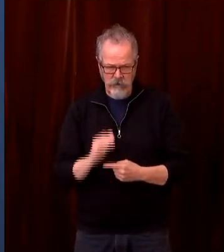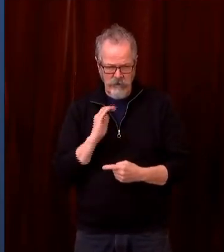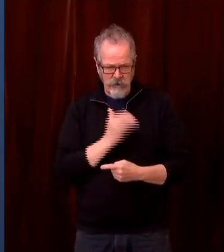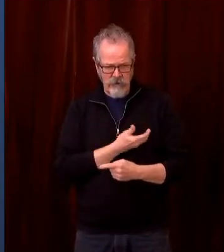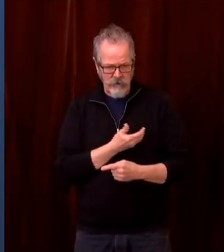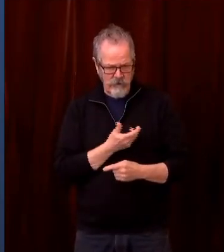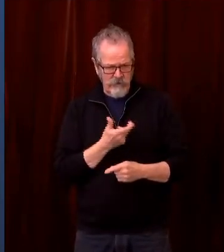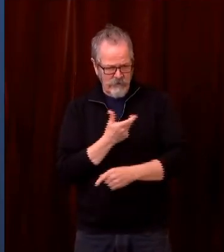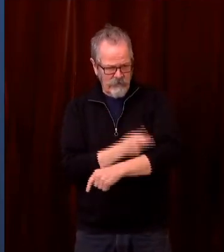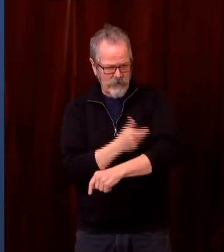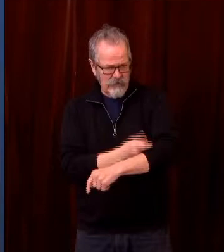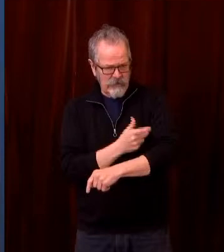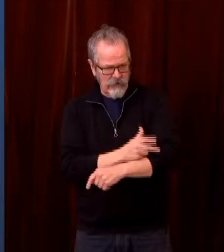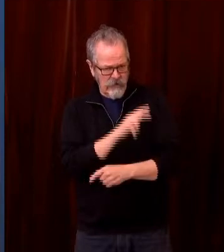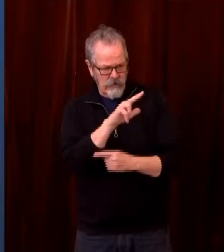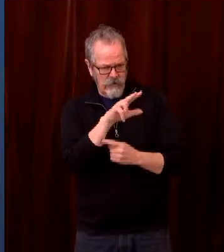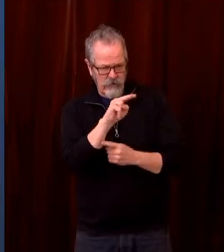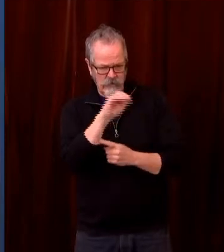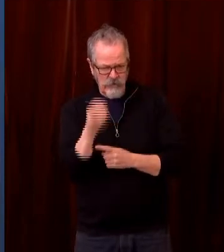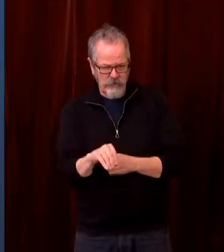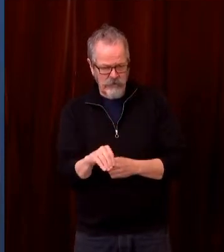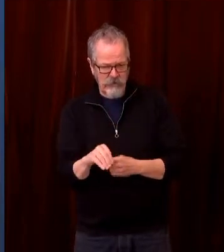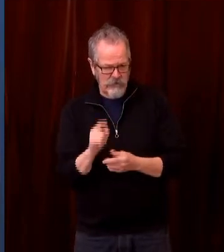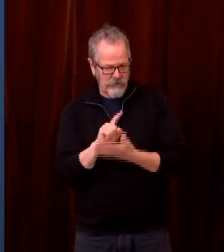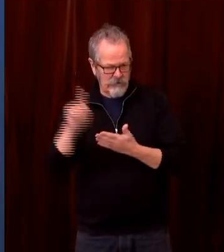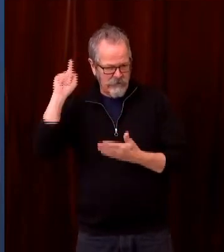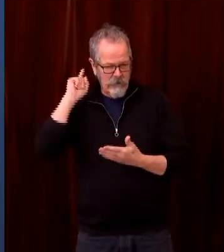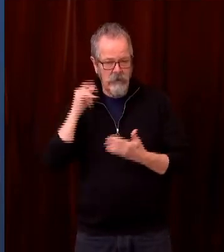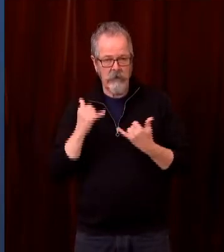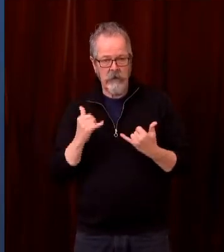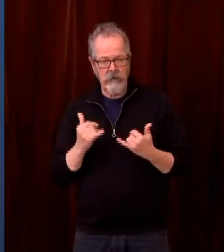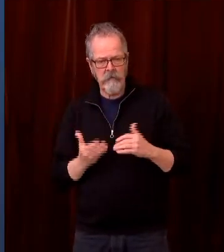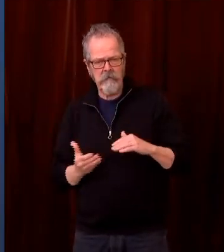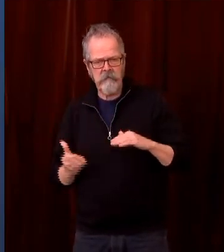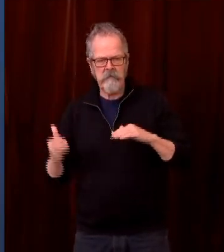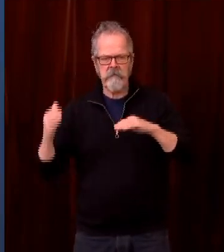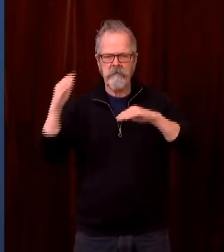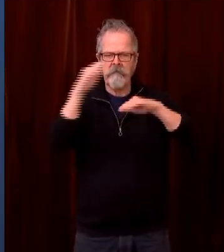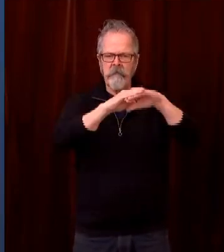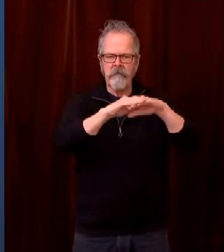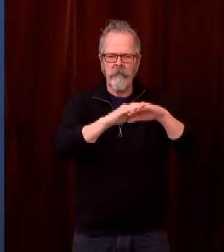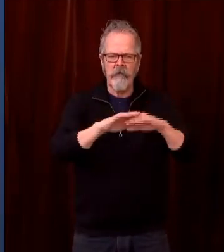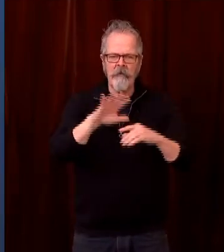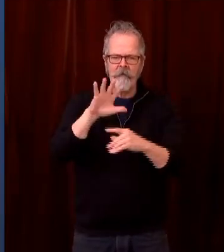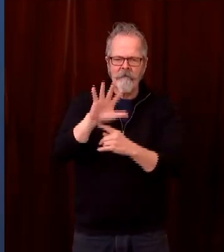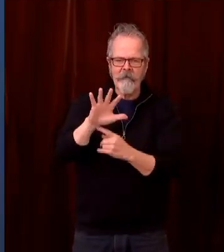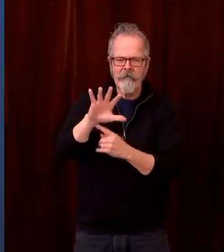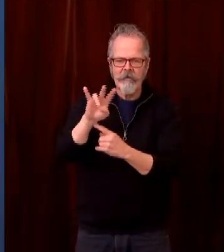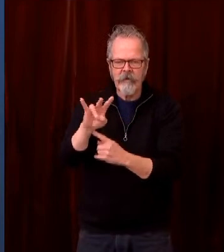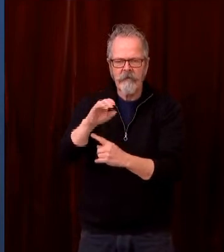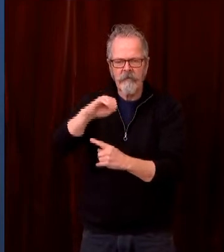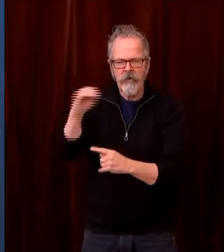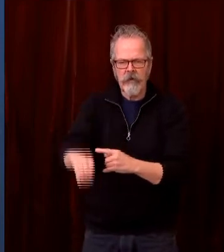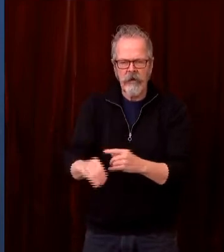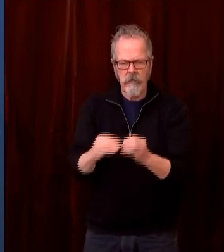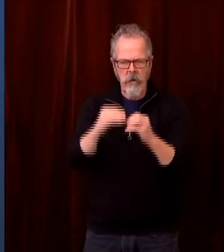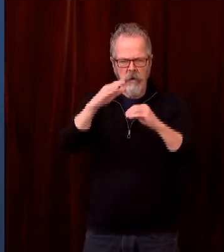as providers can actually report. There's many, many more that have been vaccinated that simply are not in our data system